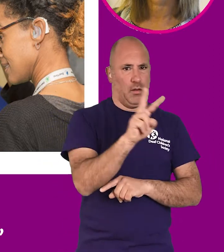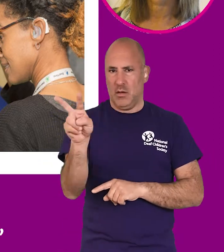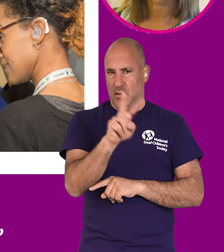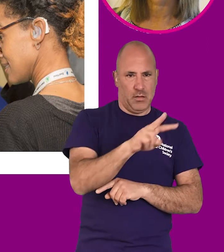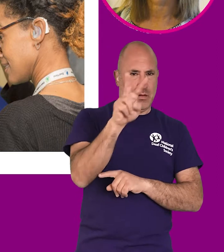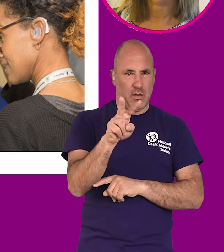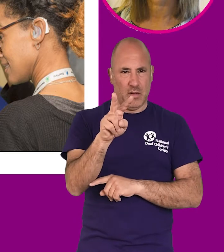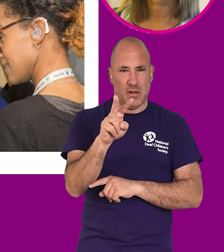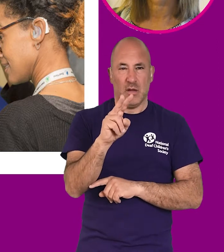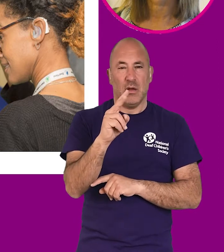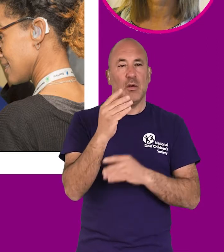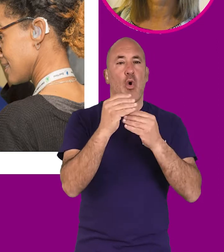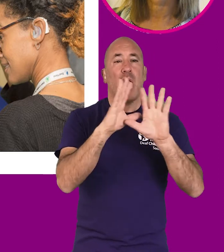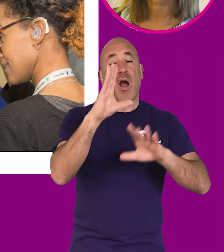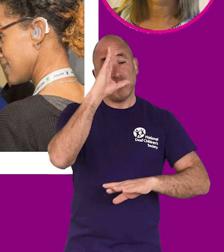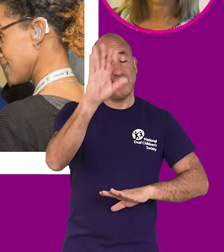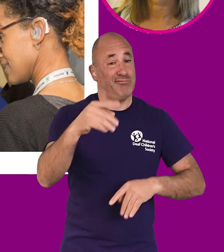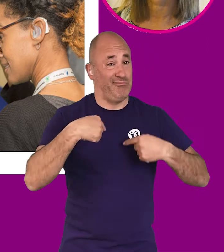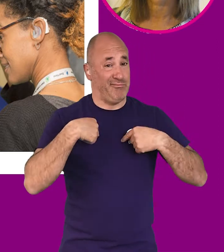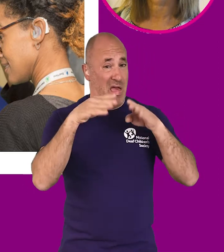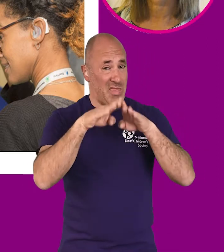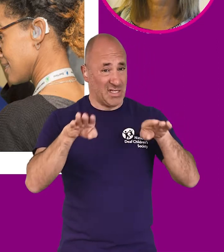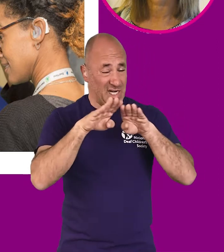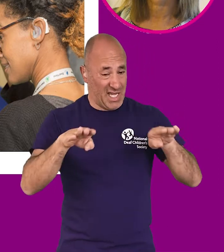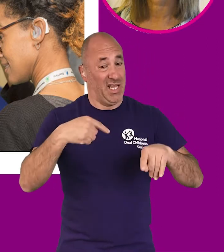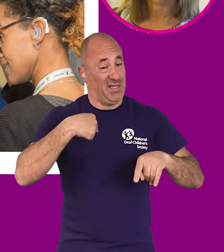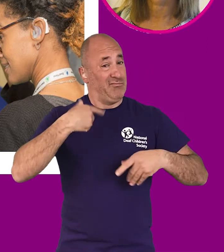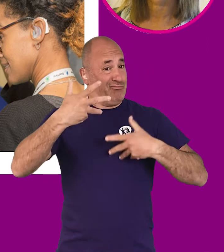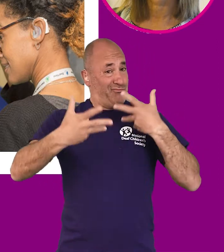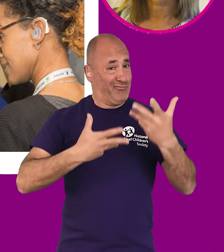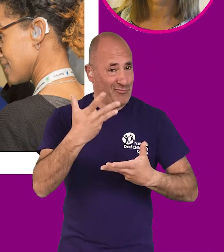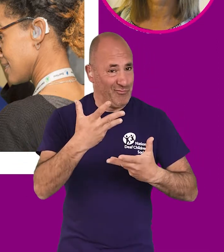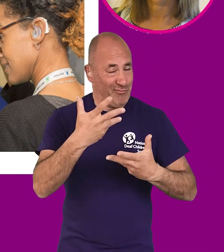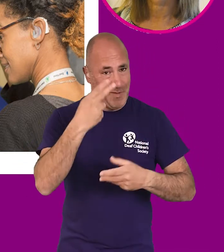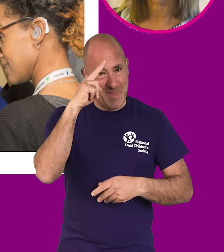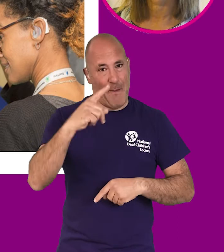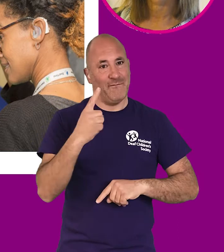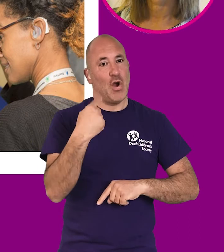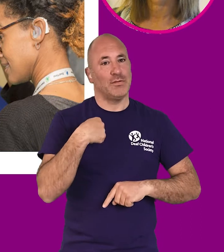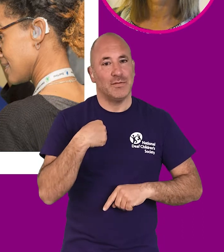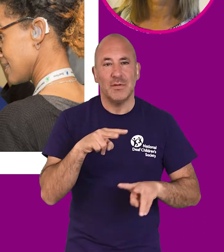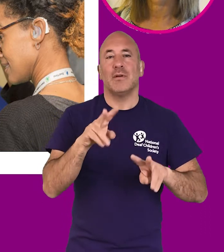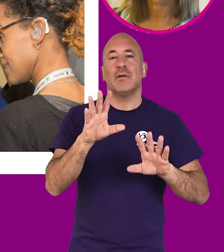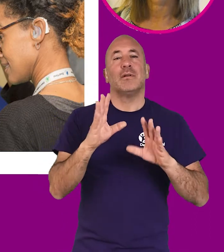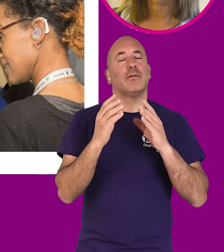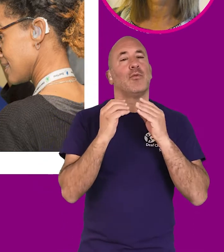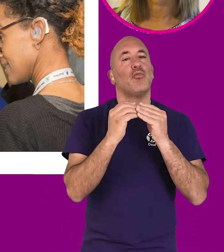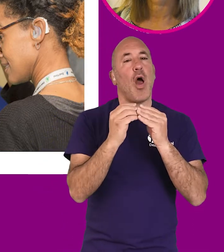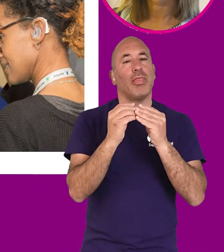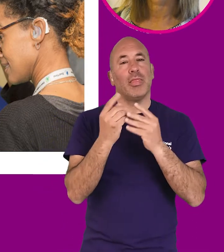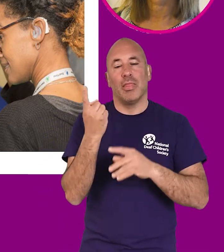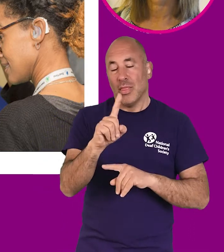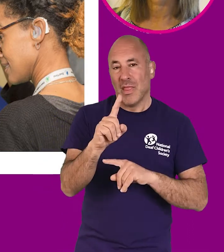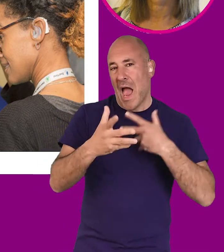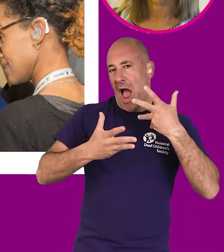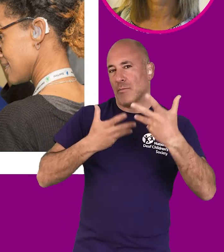it's always worth saying, right, I am Natalie here, I am just saying this. So it's just worth coming